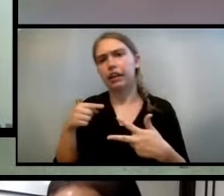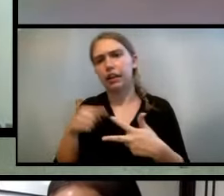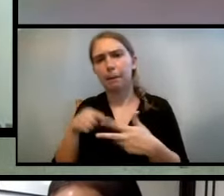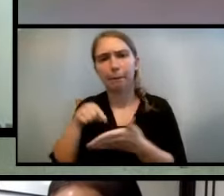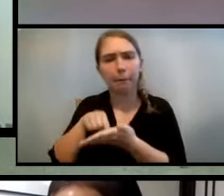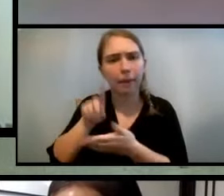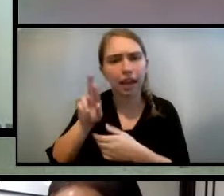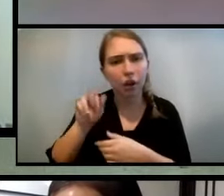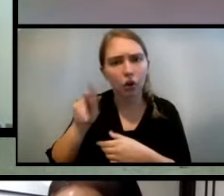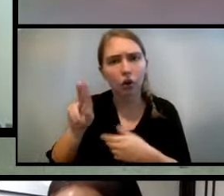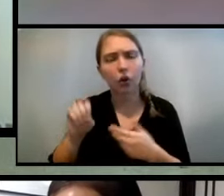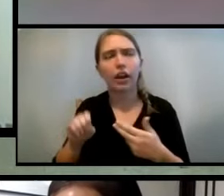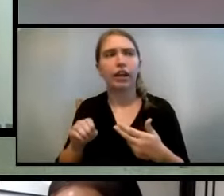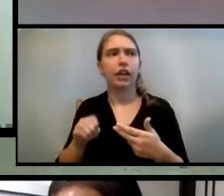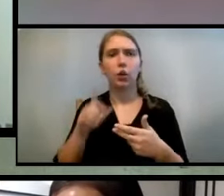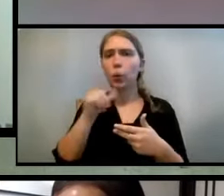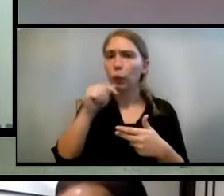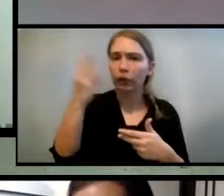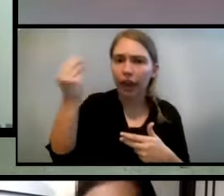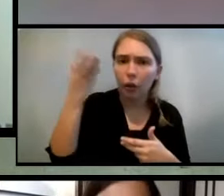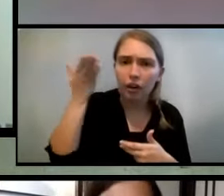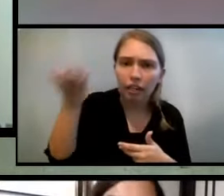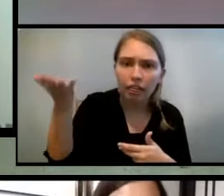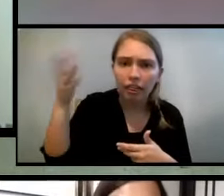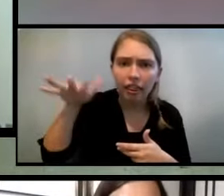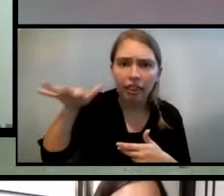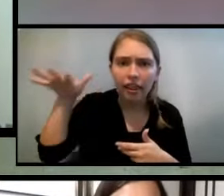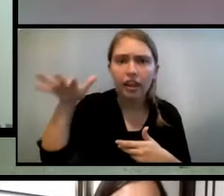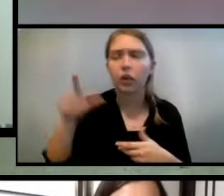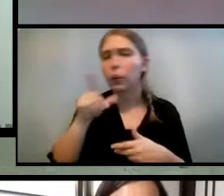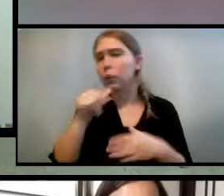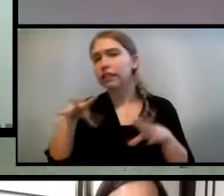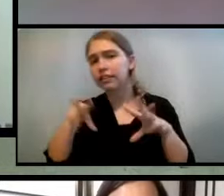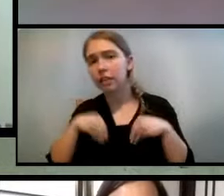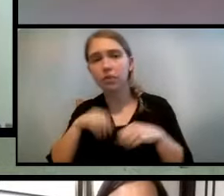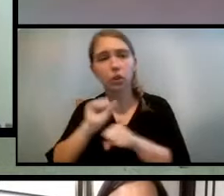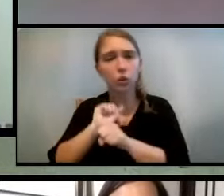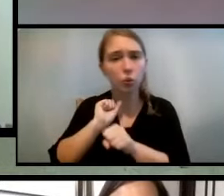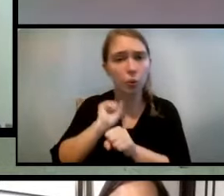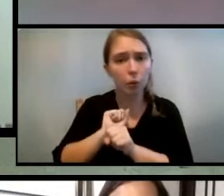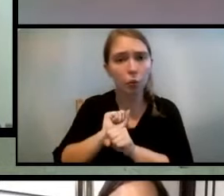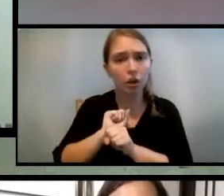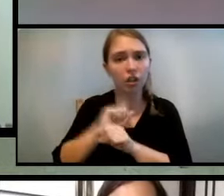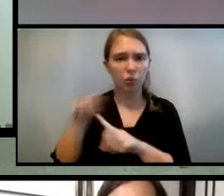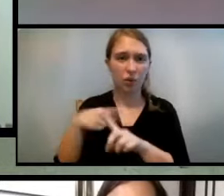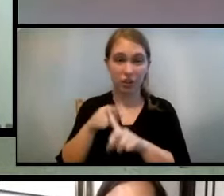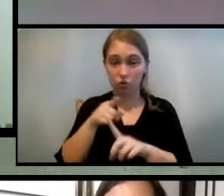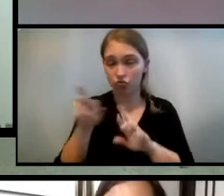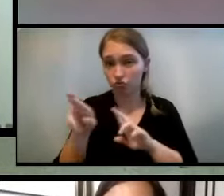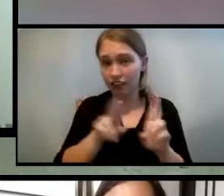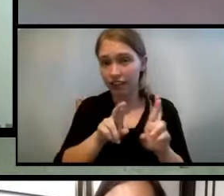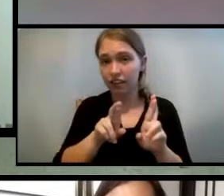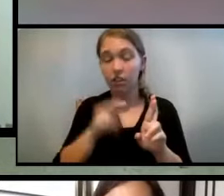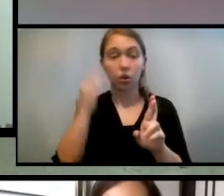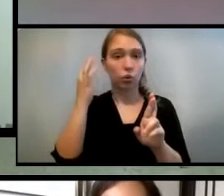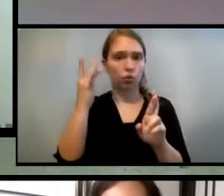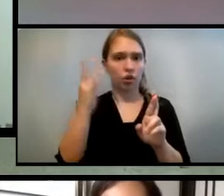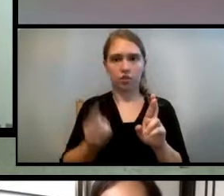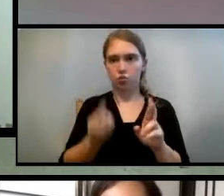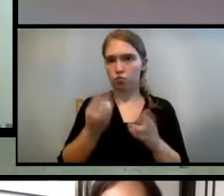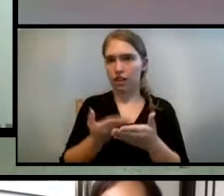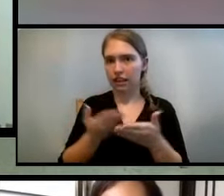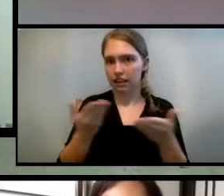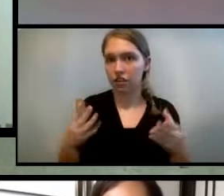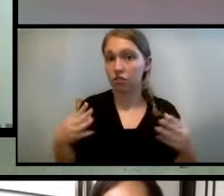out there, who is accepting work right when you are ready to submit your story. Because if there's one thing that's